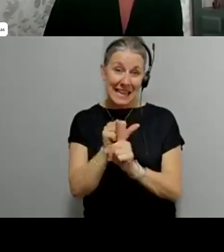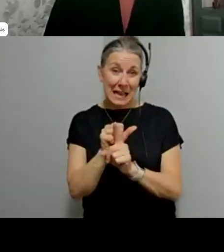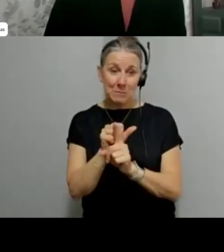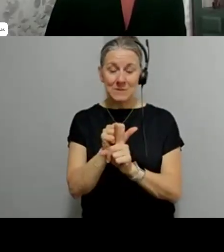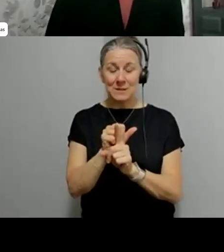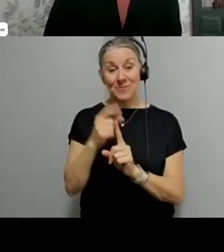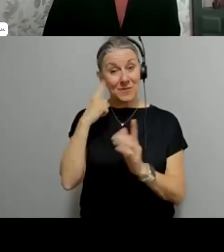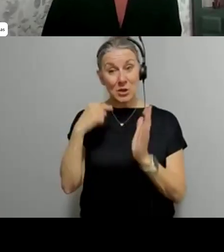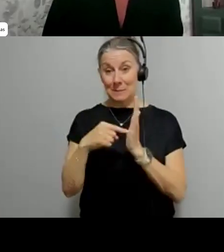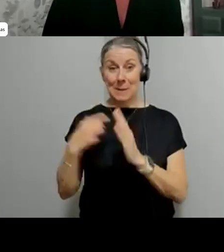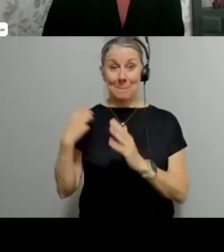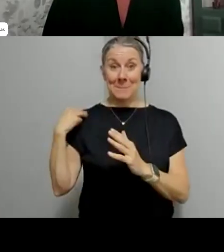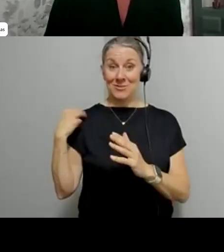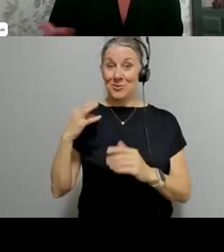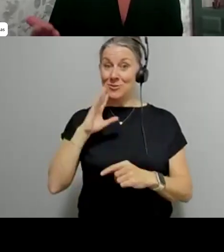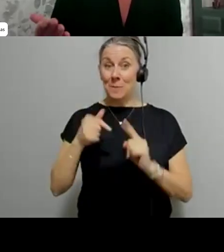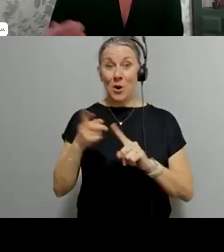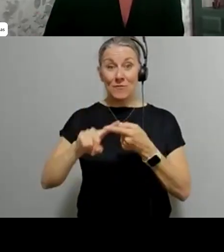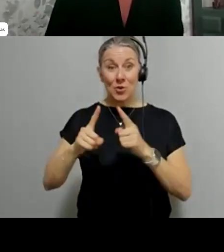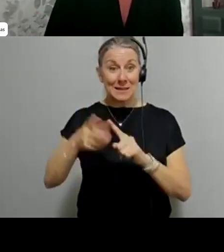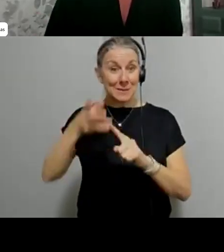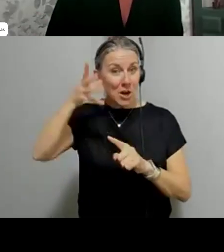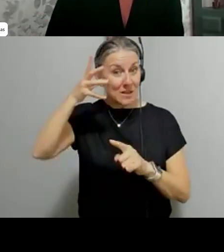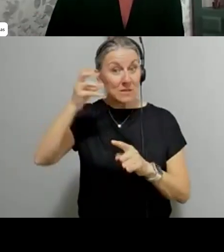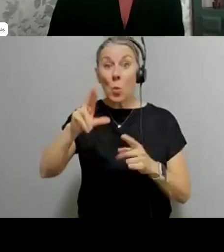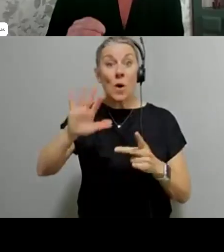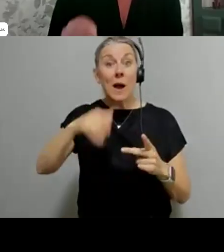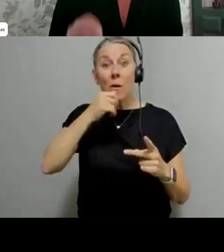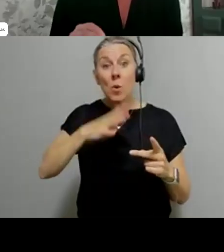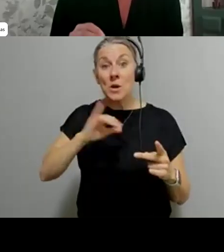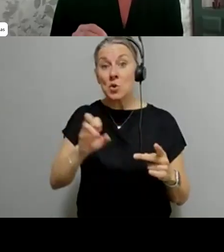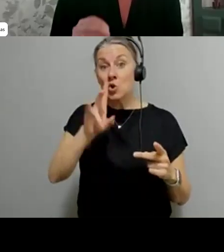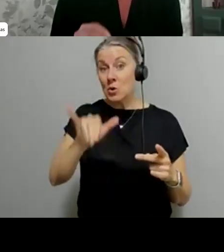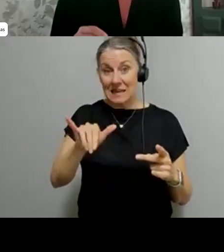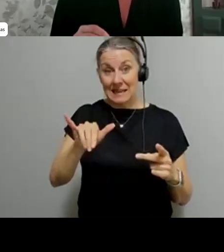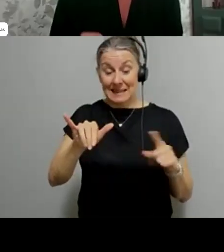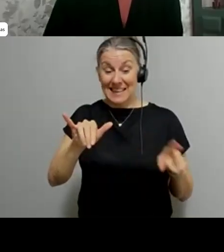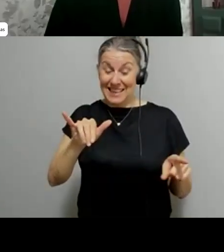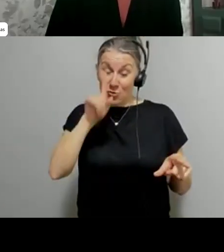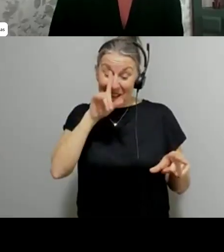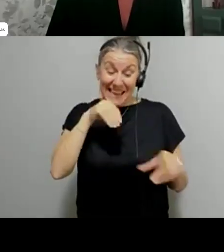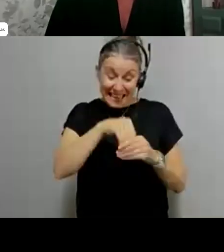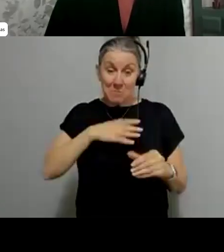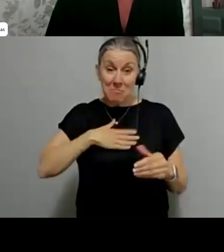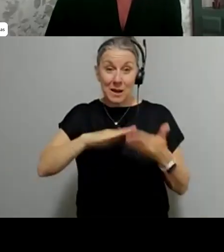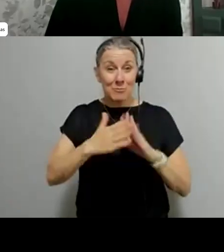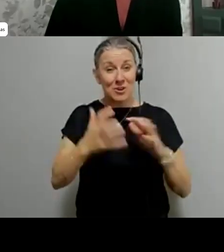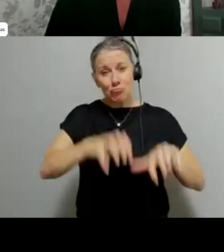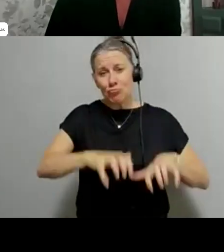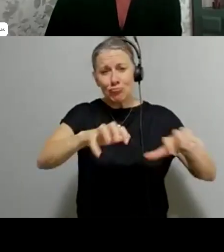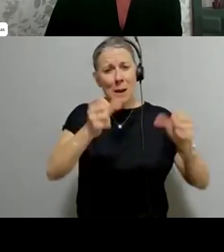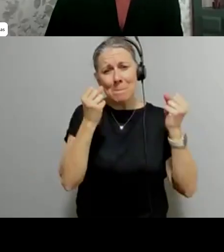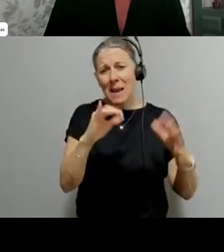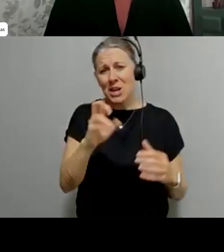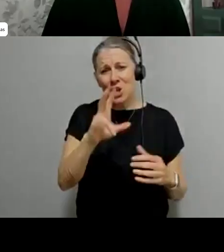minister was saying about her friend's parents or Judy. Like I see so many Judys, it's crazy. People who have to remortgage